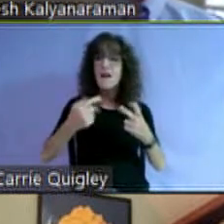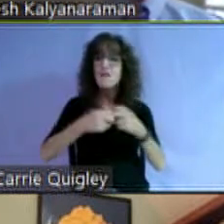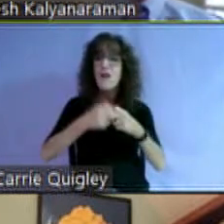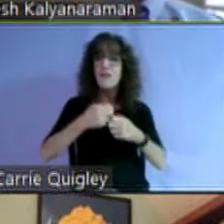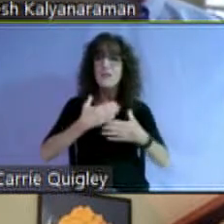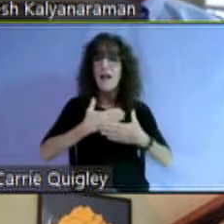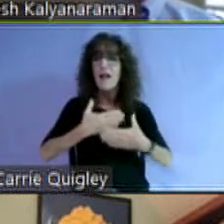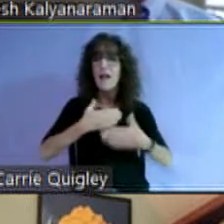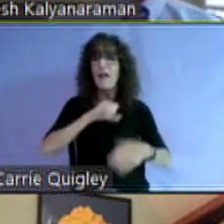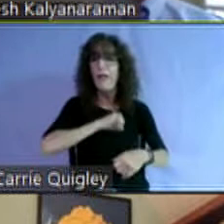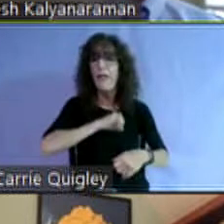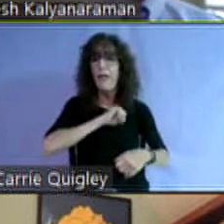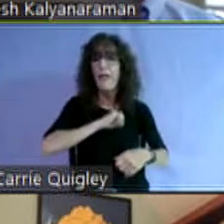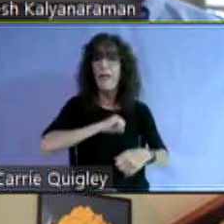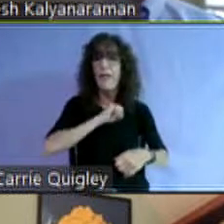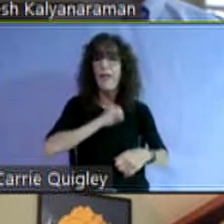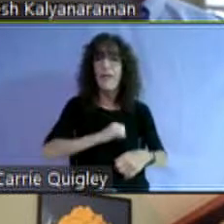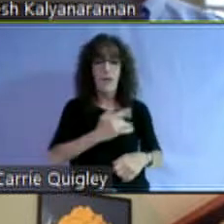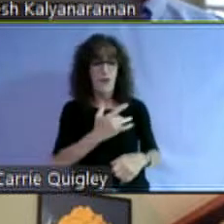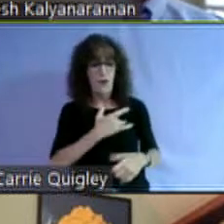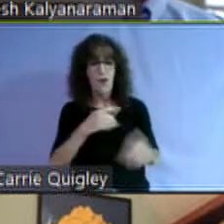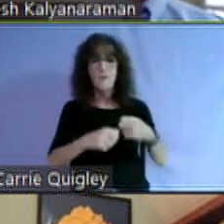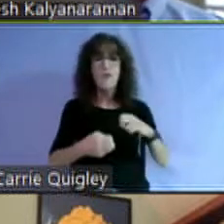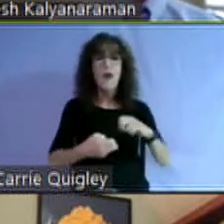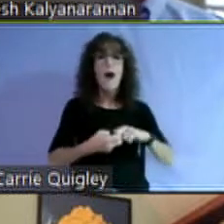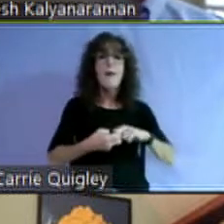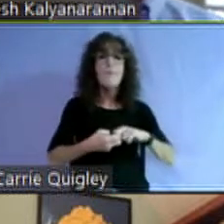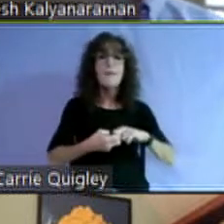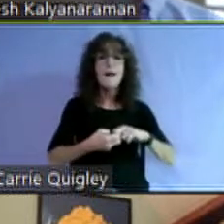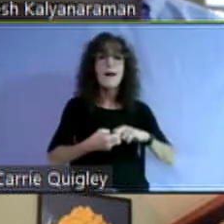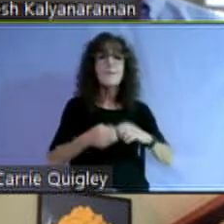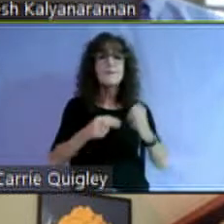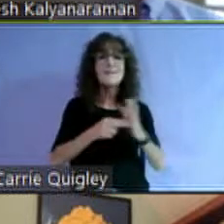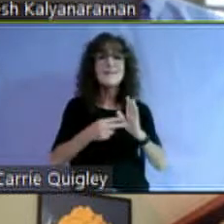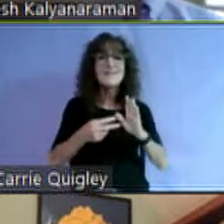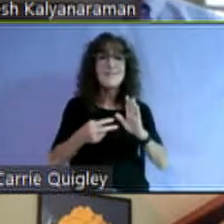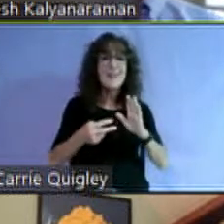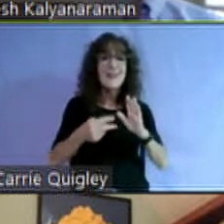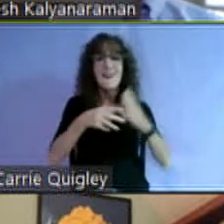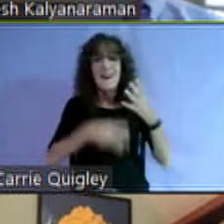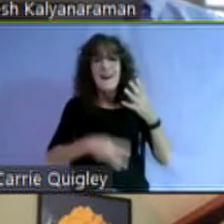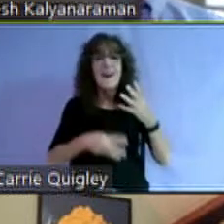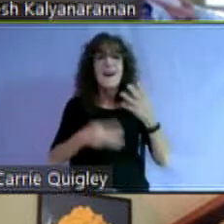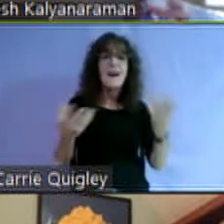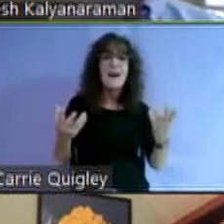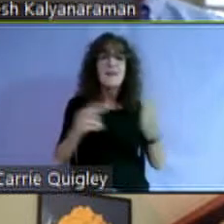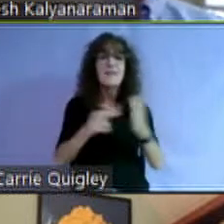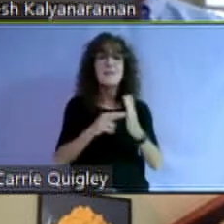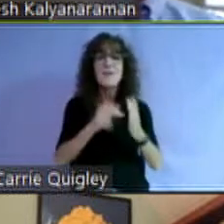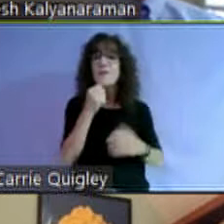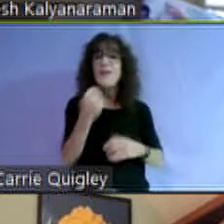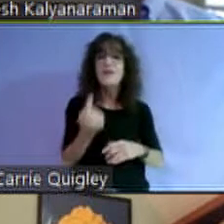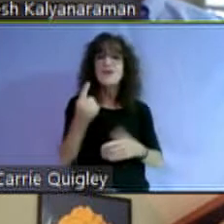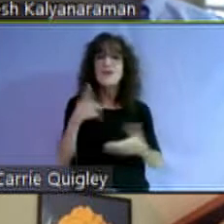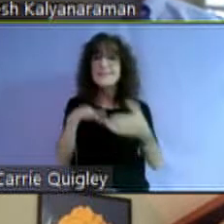cough, cardiovascular problems, including heart inflammation. And so it's not just